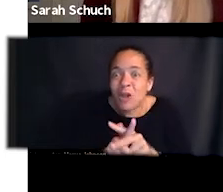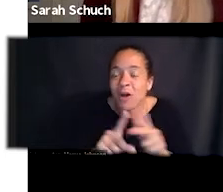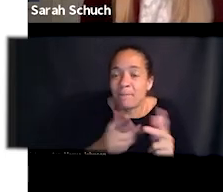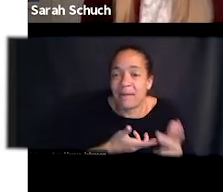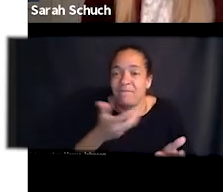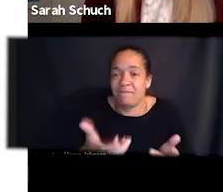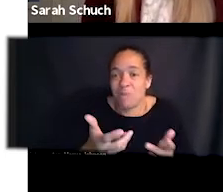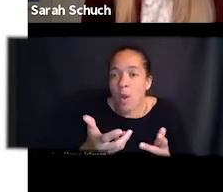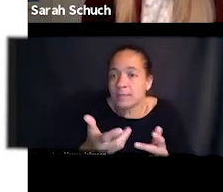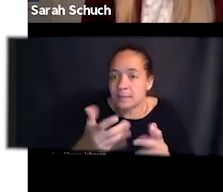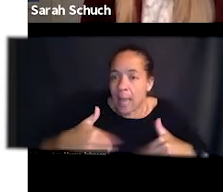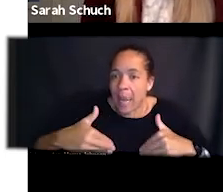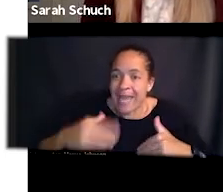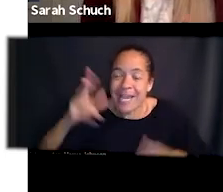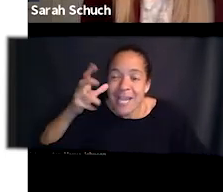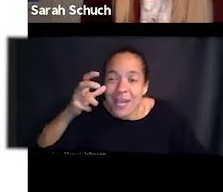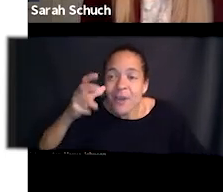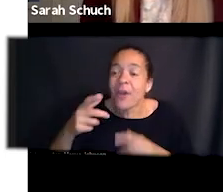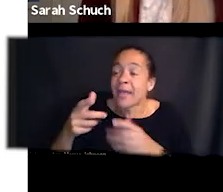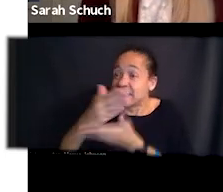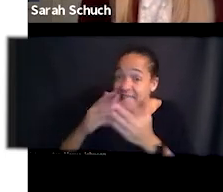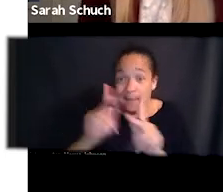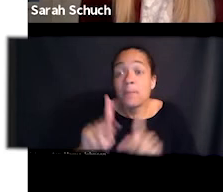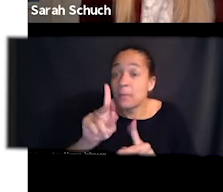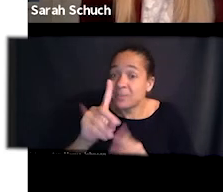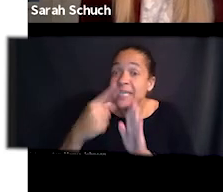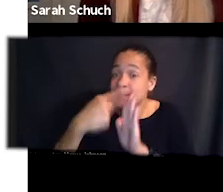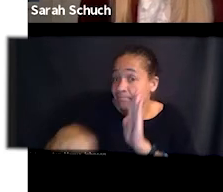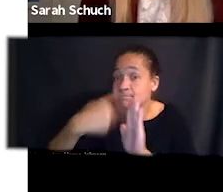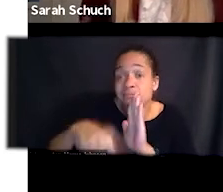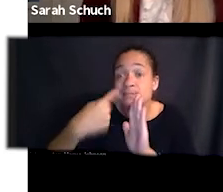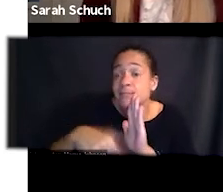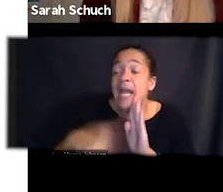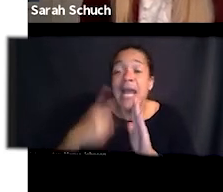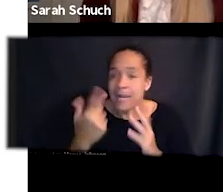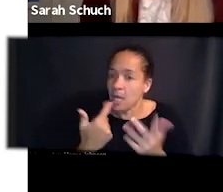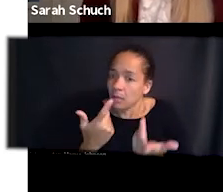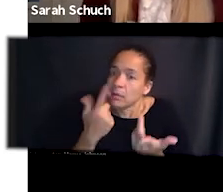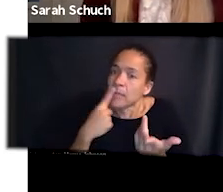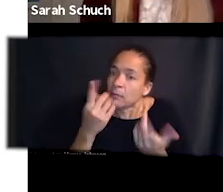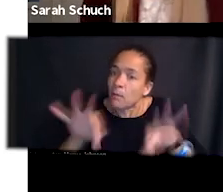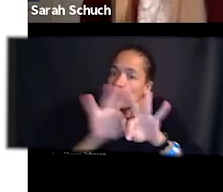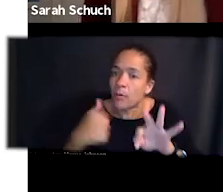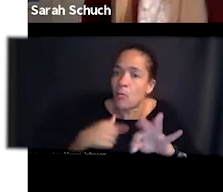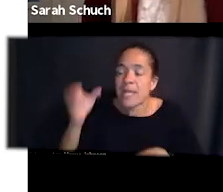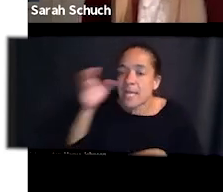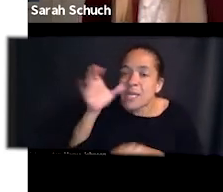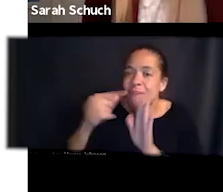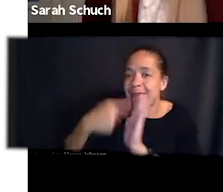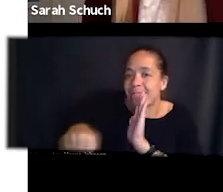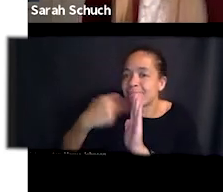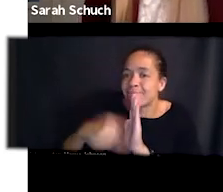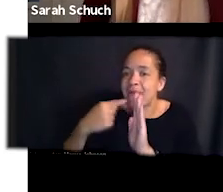but even that was important to us to hear, and to hear how they felt about us, how their community, it was really important.